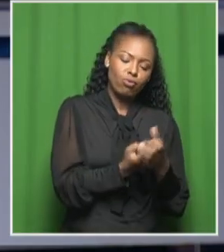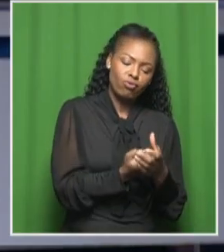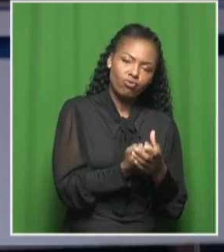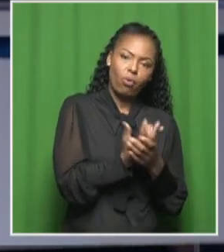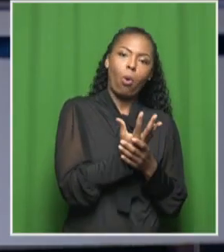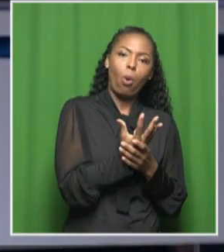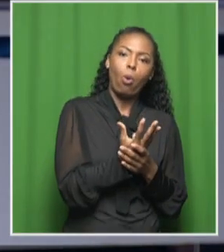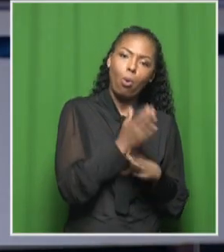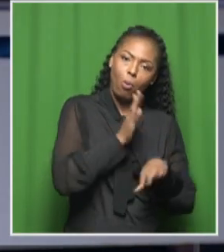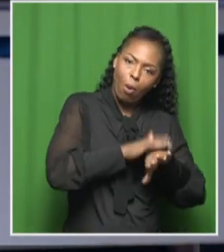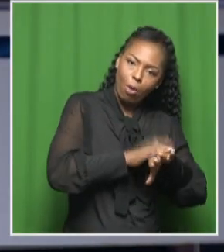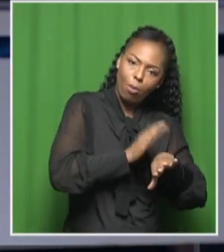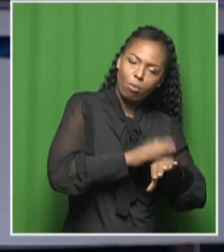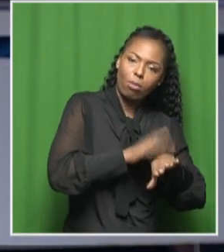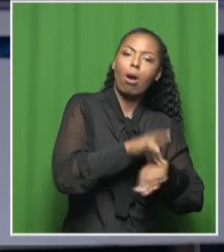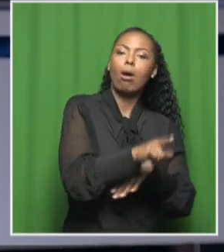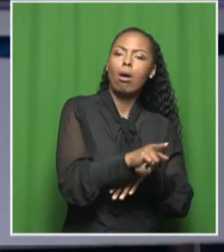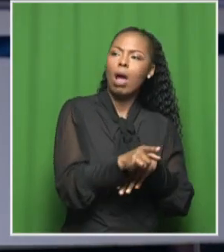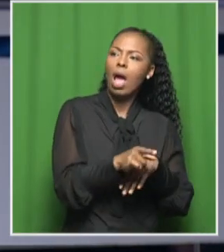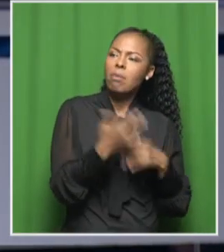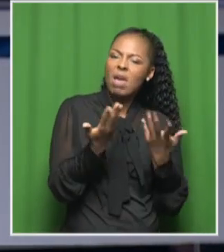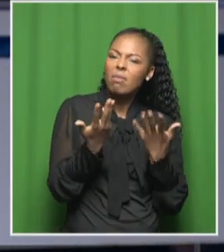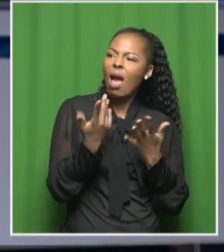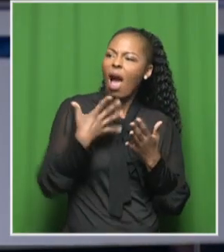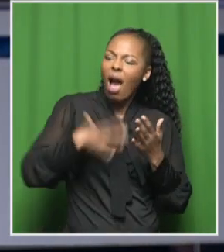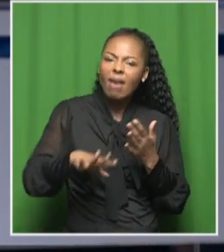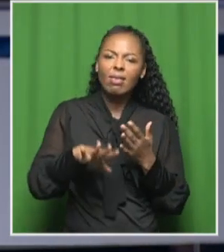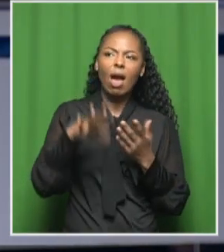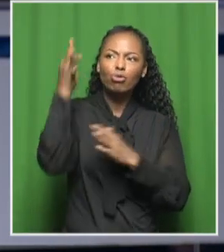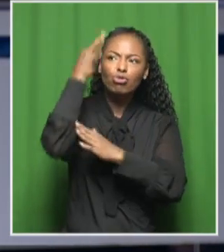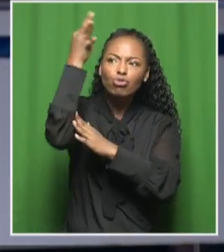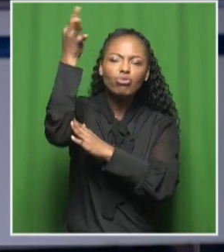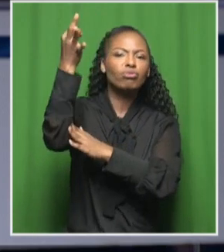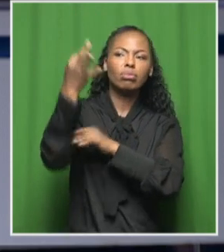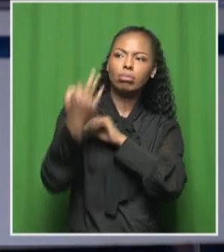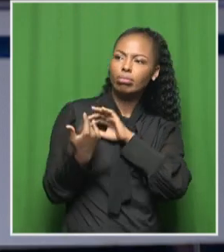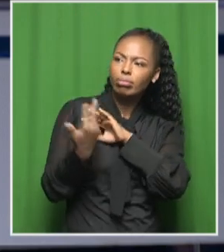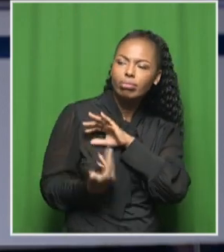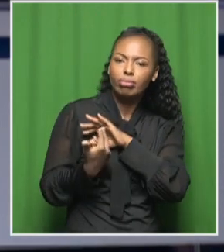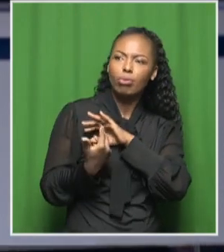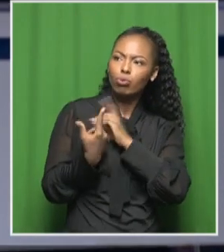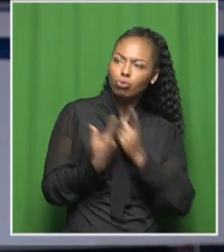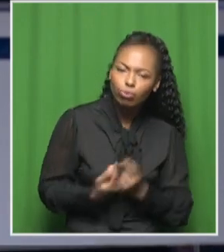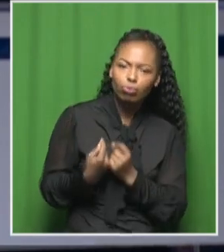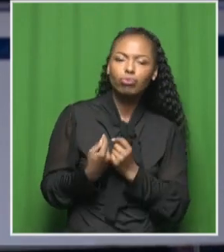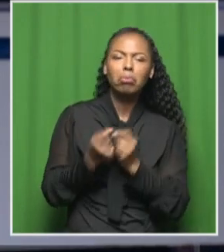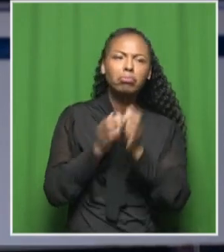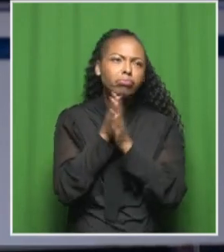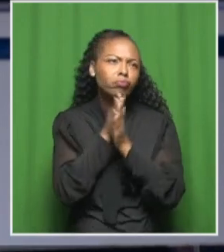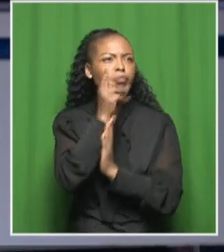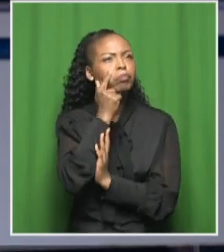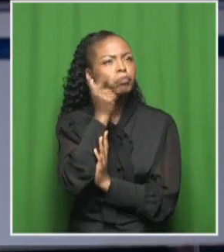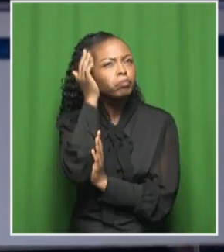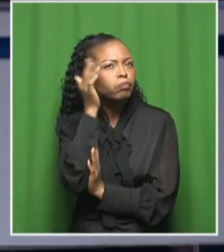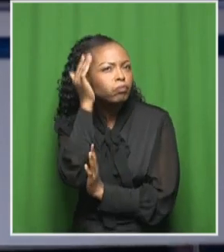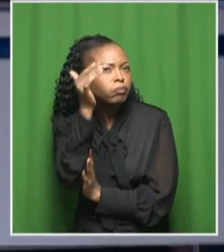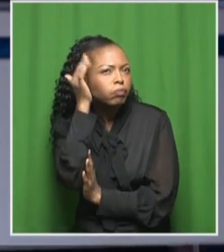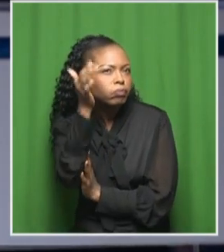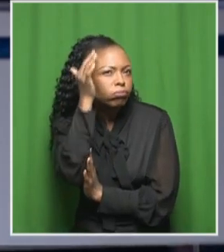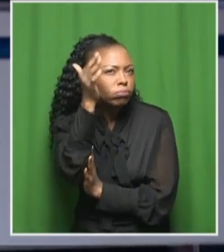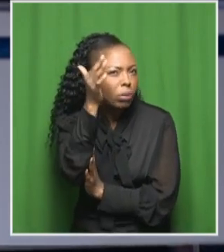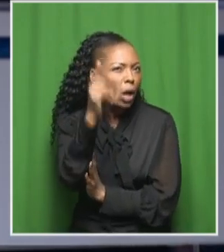more desires to do more and accomplish more? Absolutely. But yeah, you look at it, you weigh it out and you go, wait a minute, y'all still not taking me